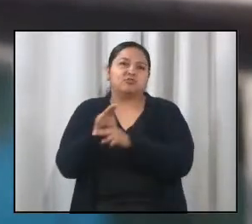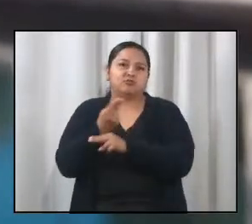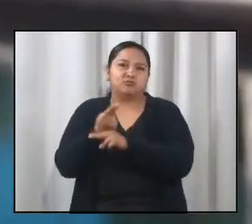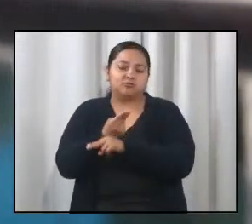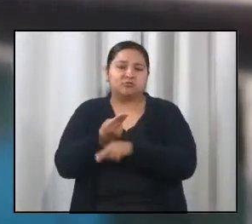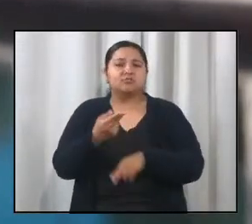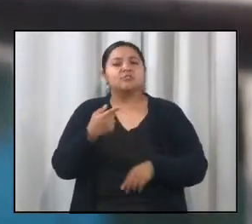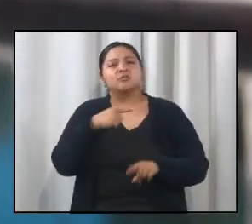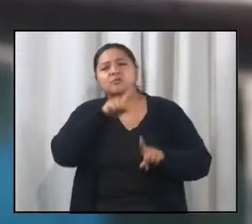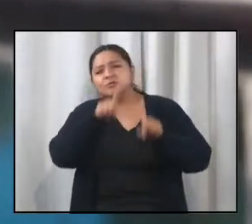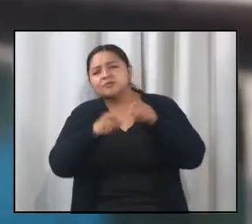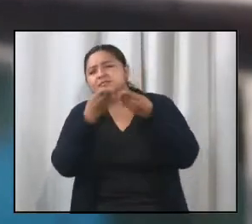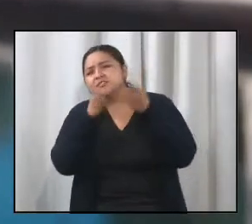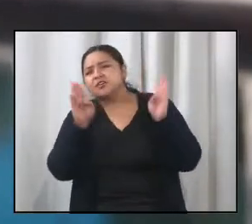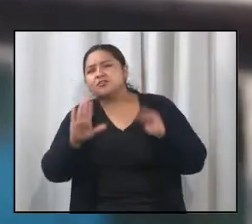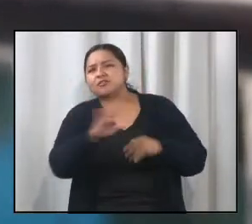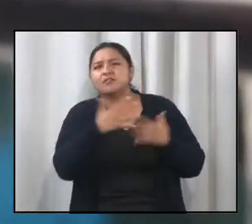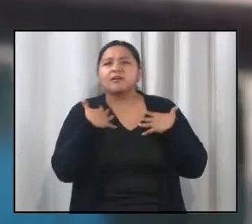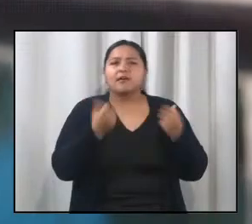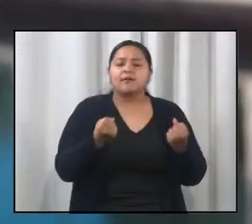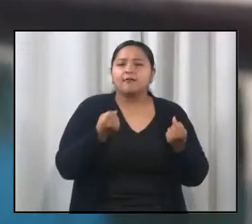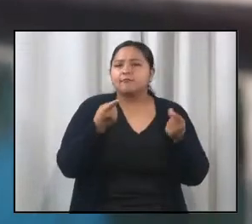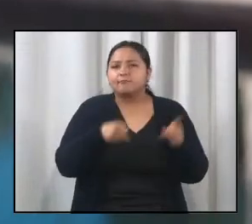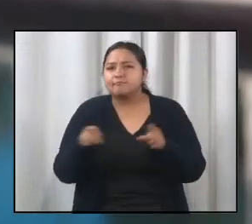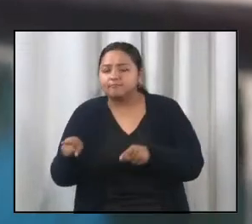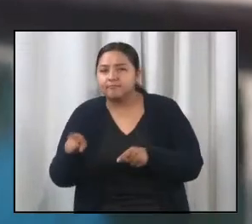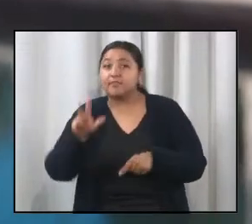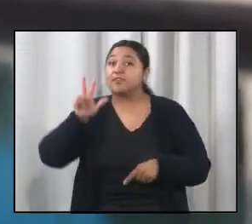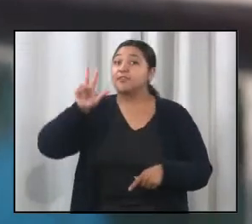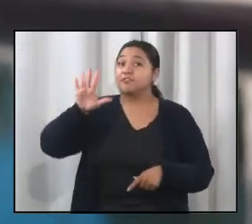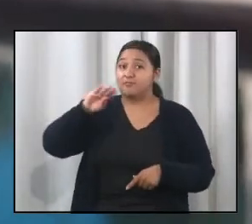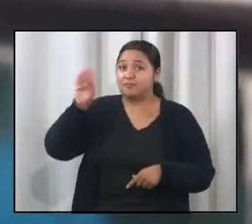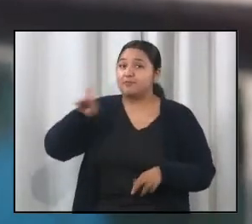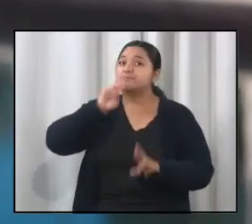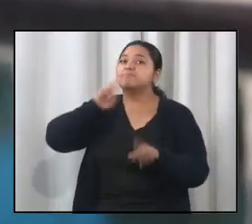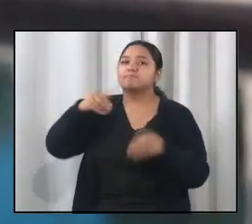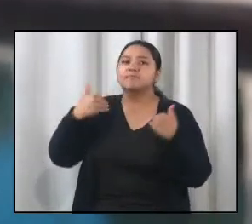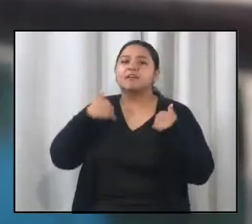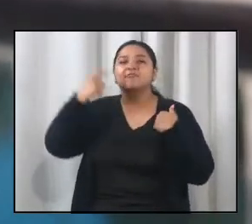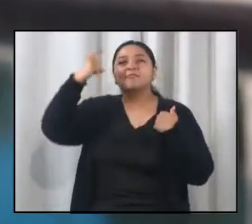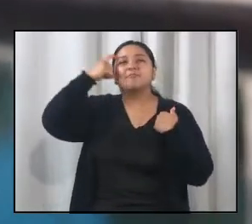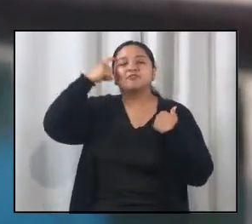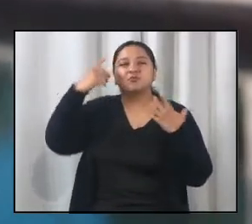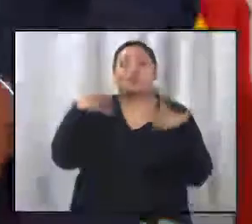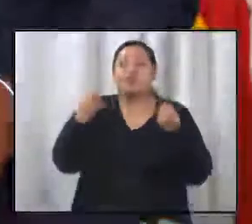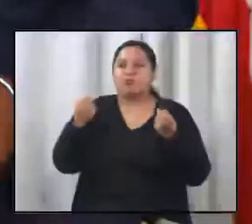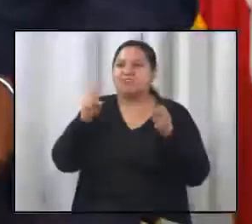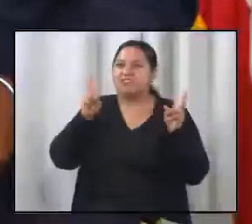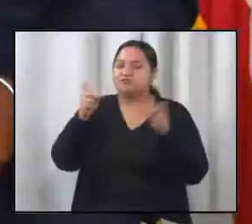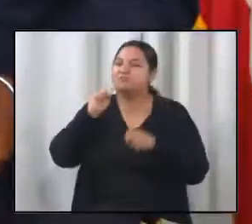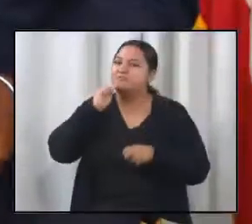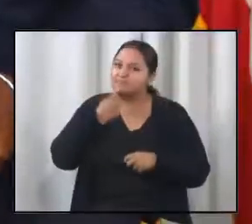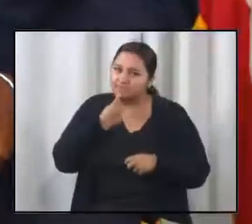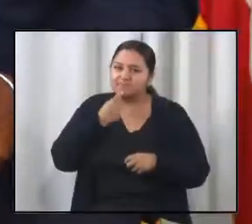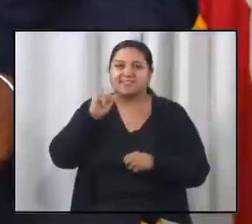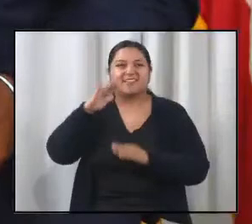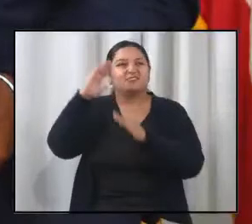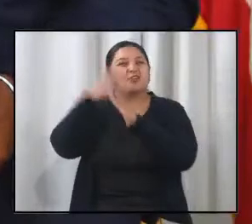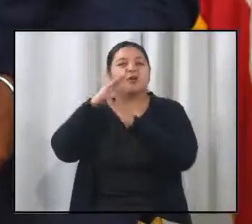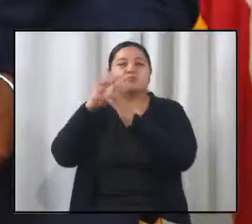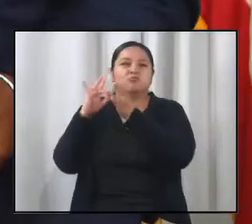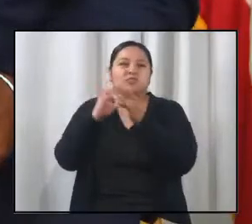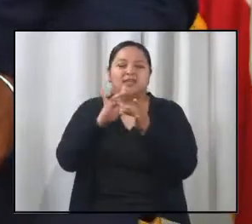and wellness, 35% reported having a serious mental health issue, which was the top related health and